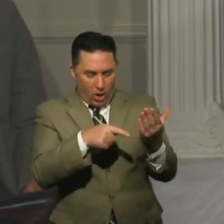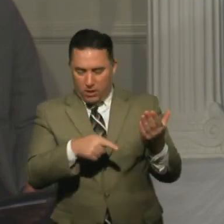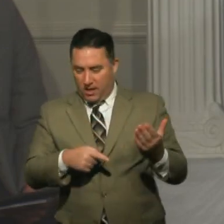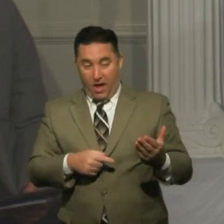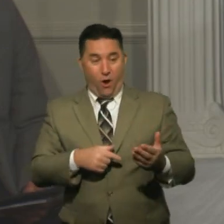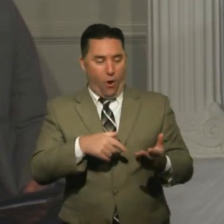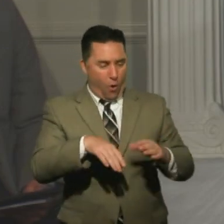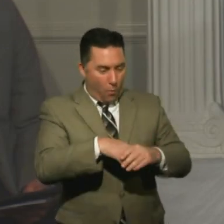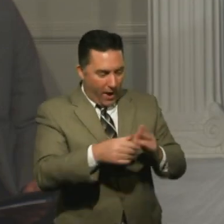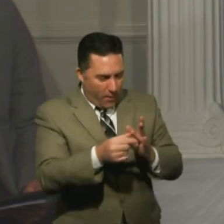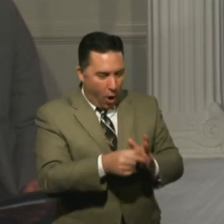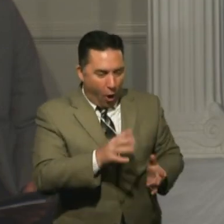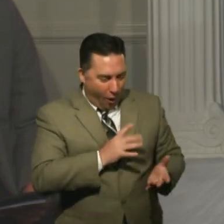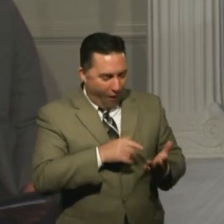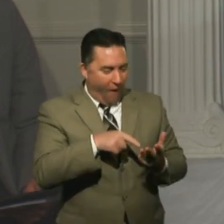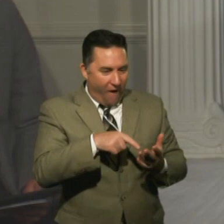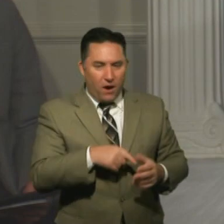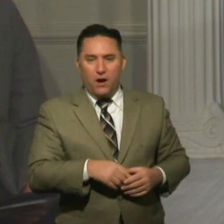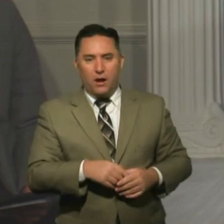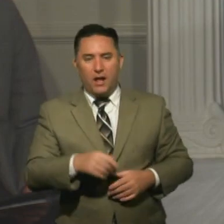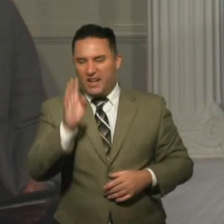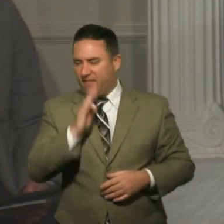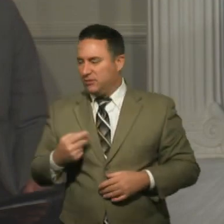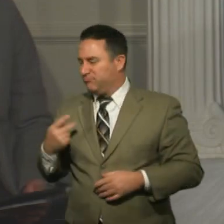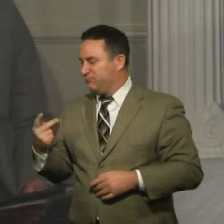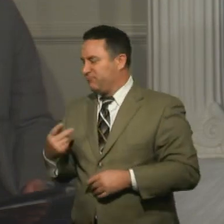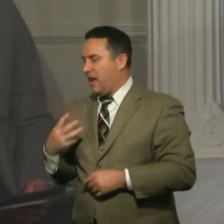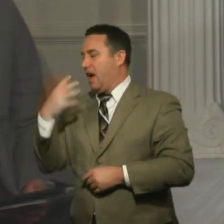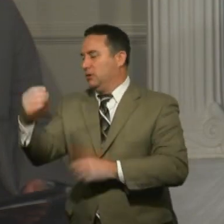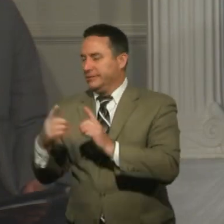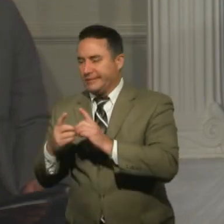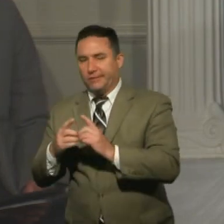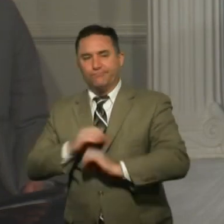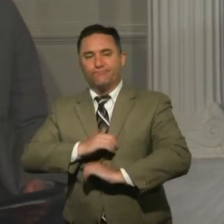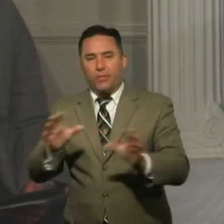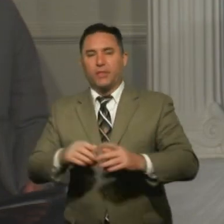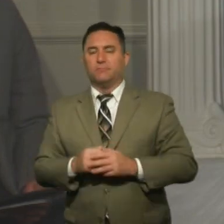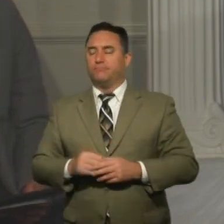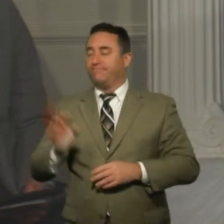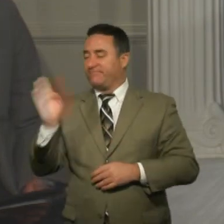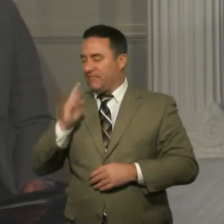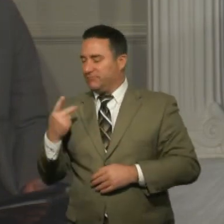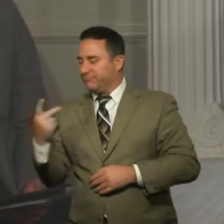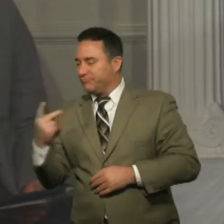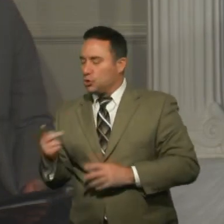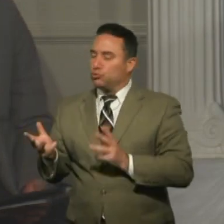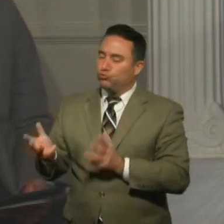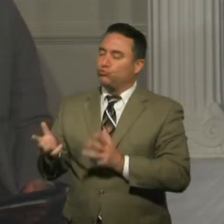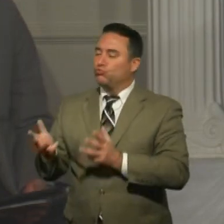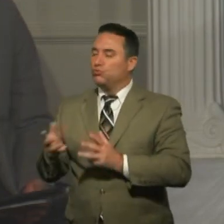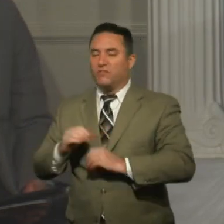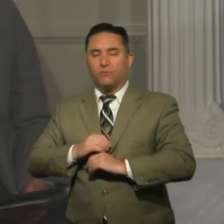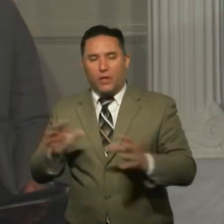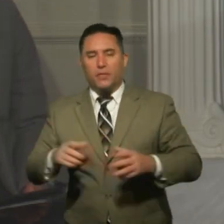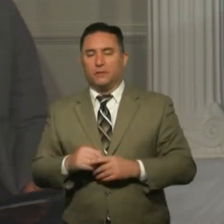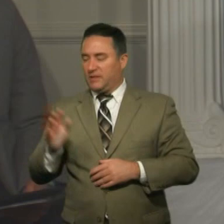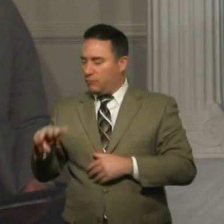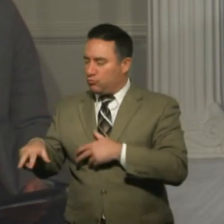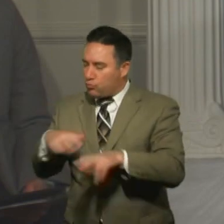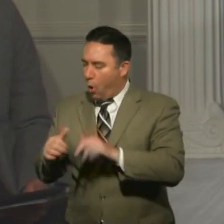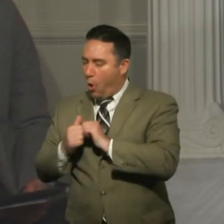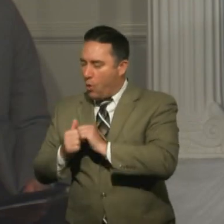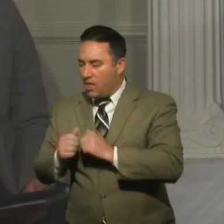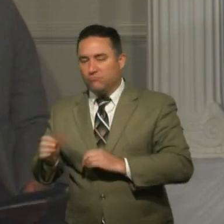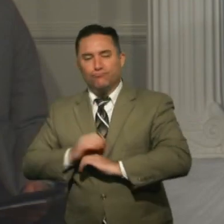ring and never took her on a date, never took her out and just talked, never went on walks with